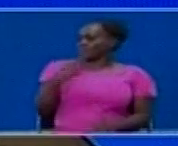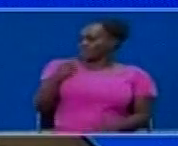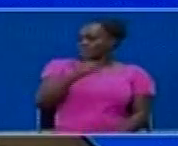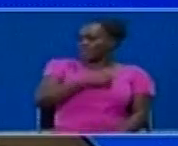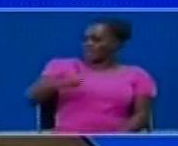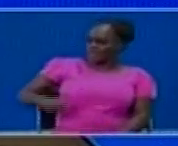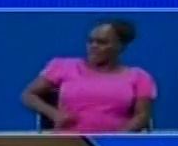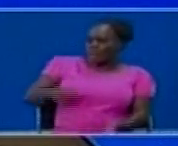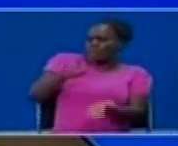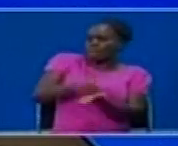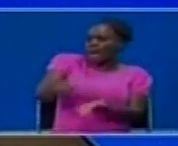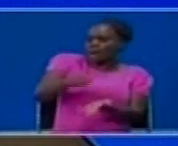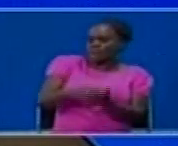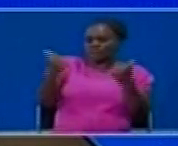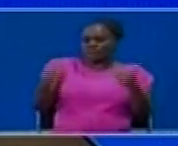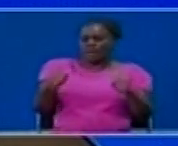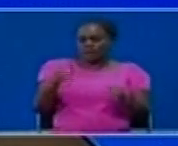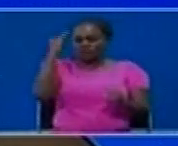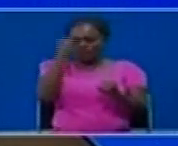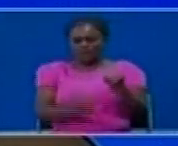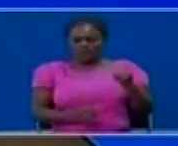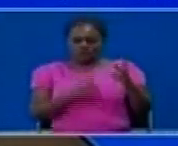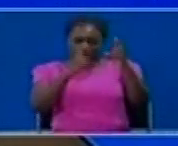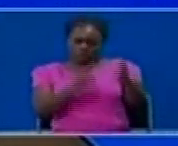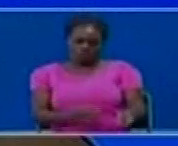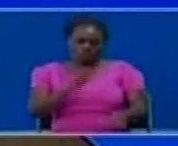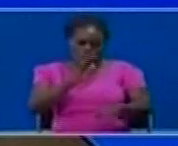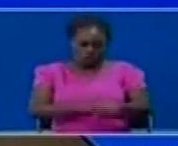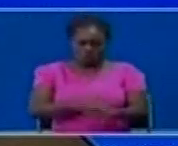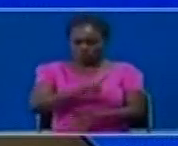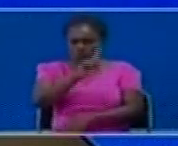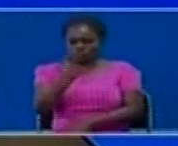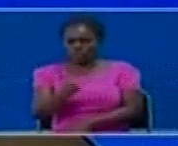is yet to publish a final report on the queries.